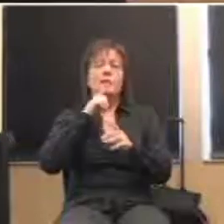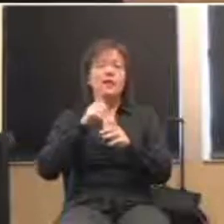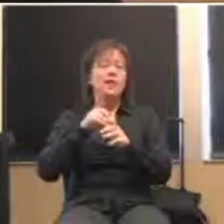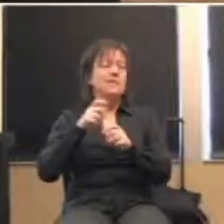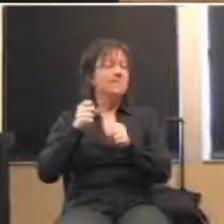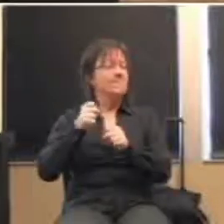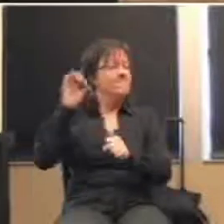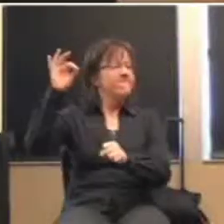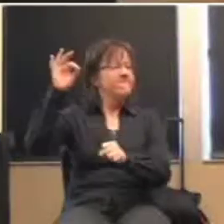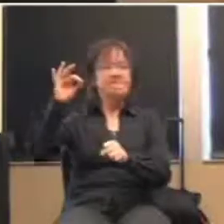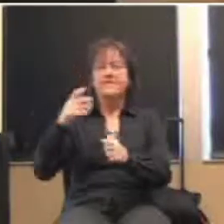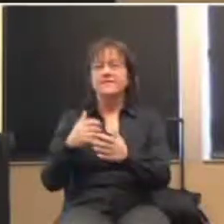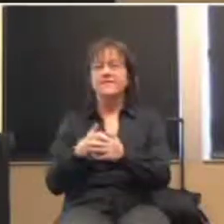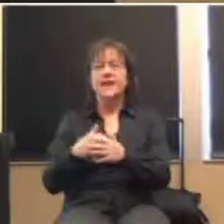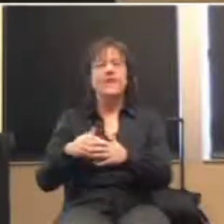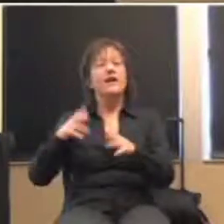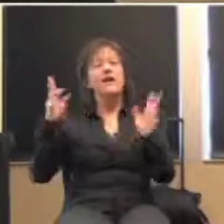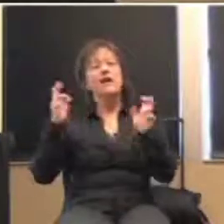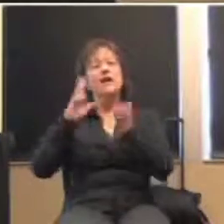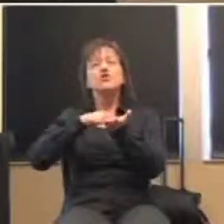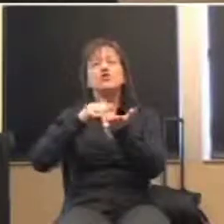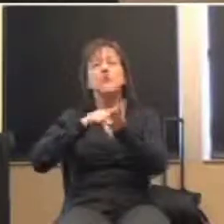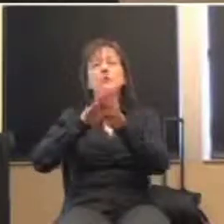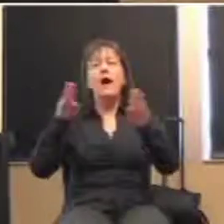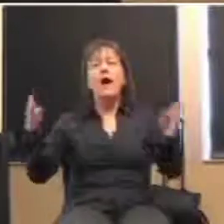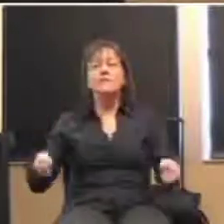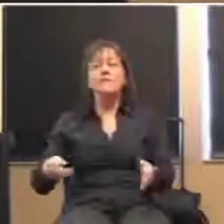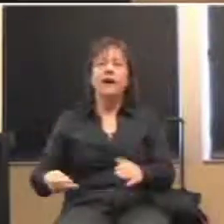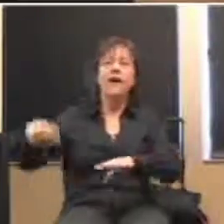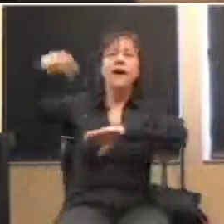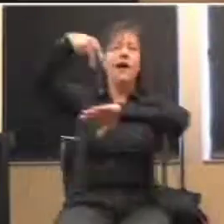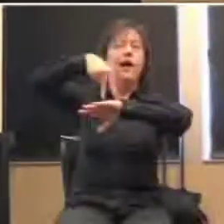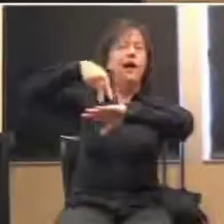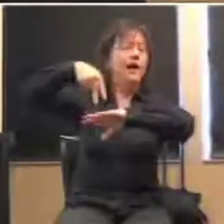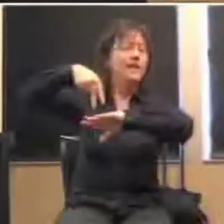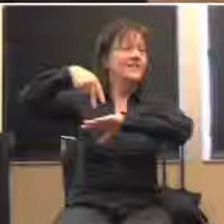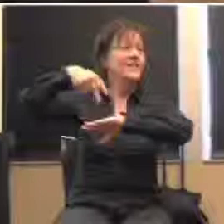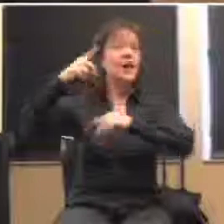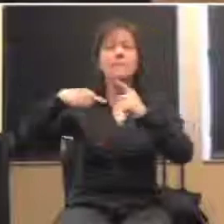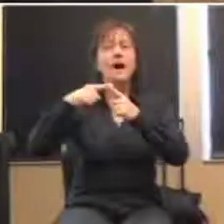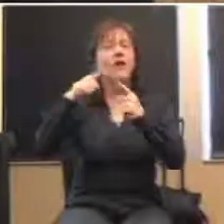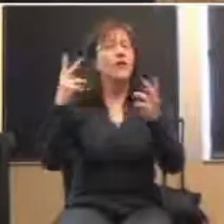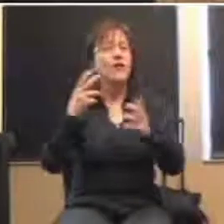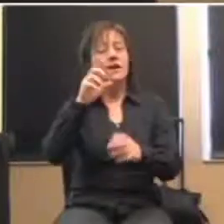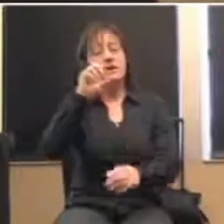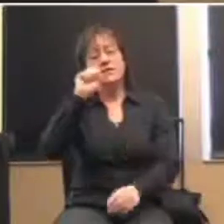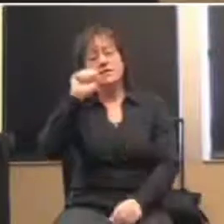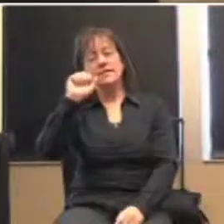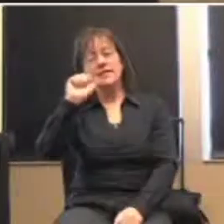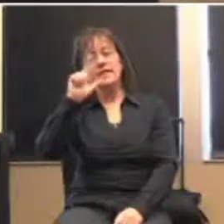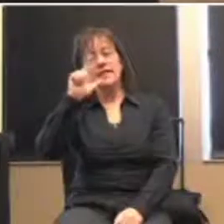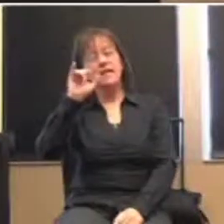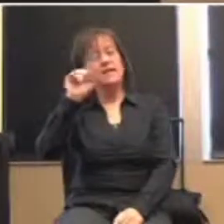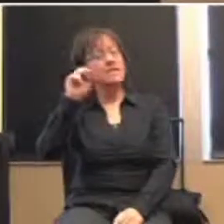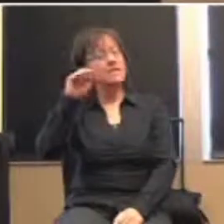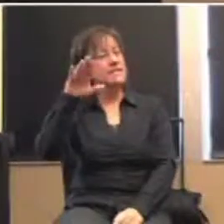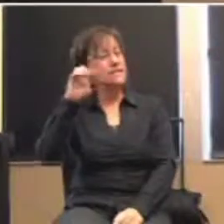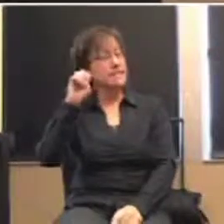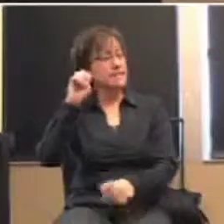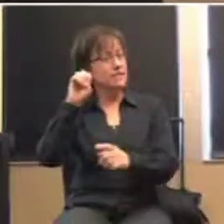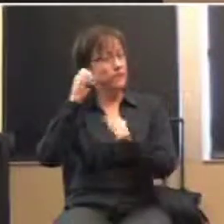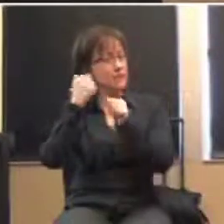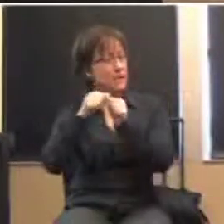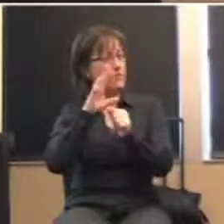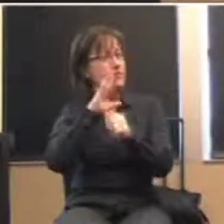huge one, this tall, about salience. Does anybody remember that whole concept we talked about last